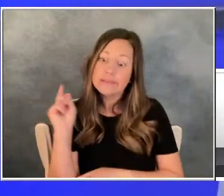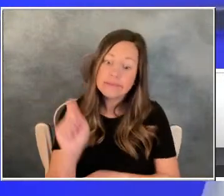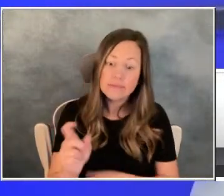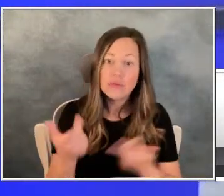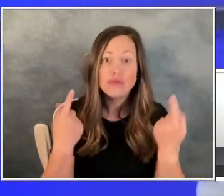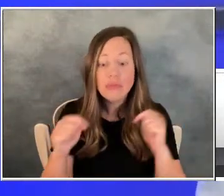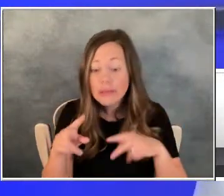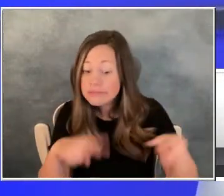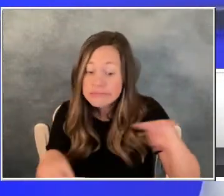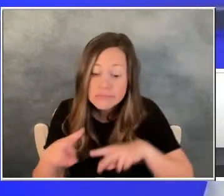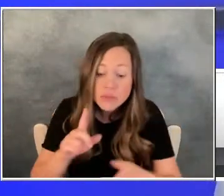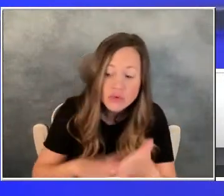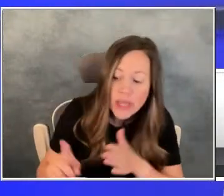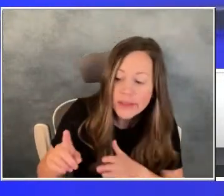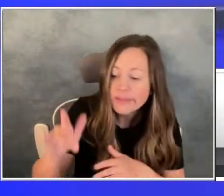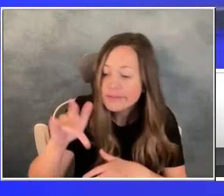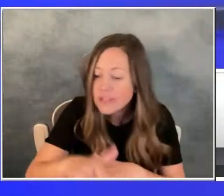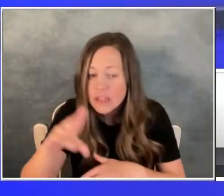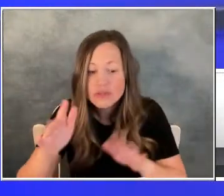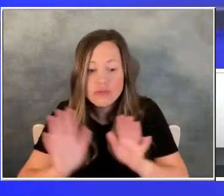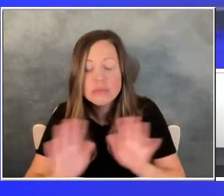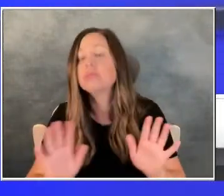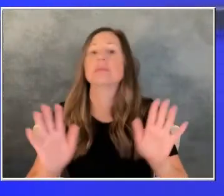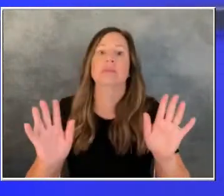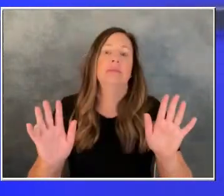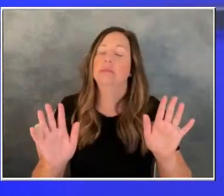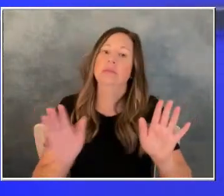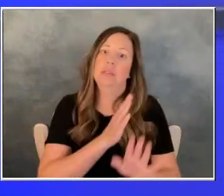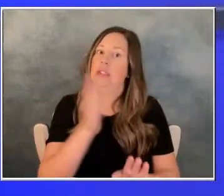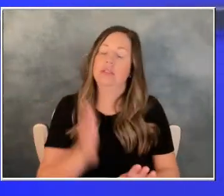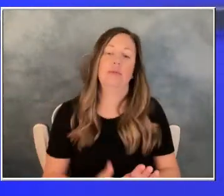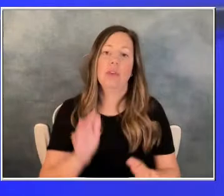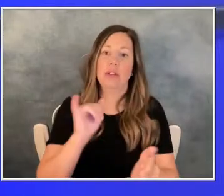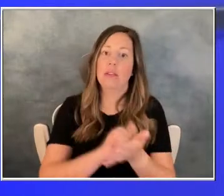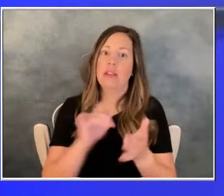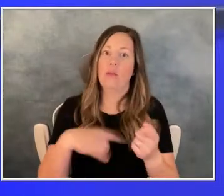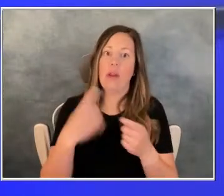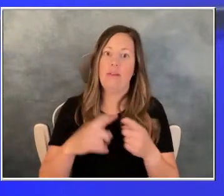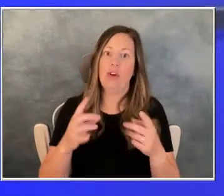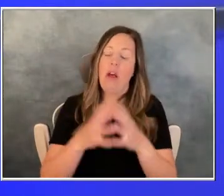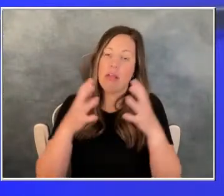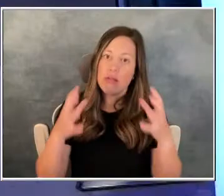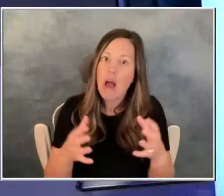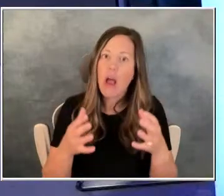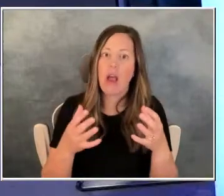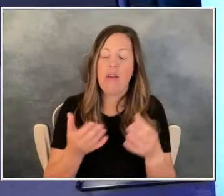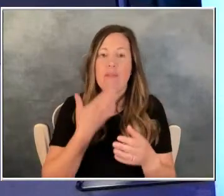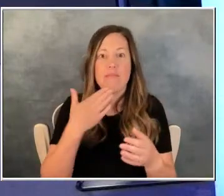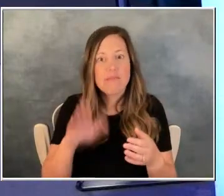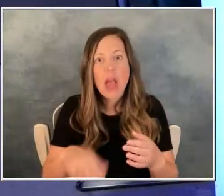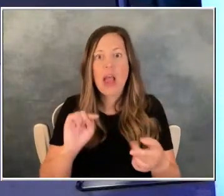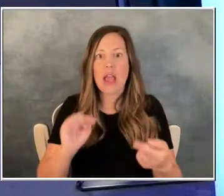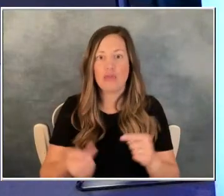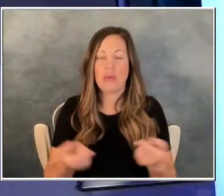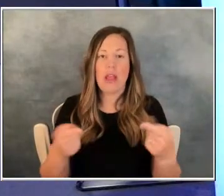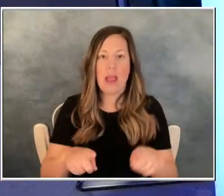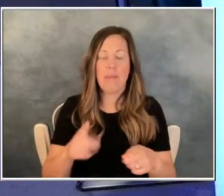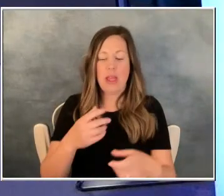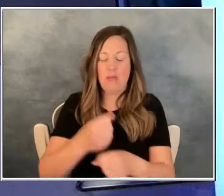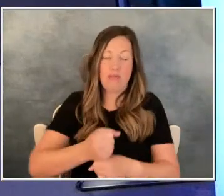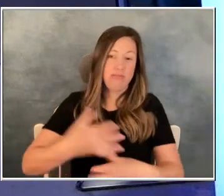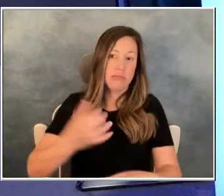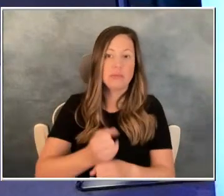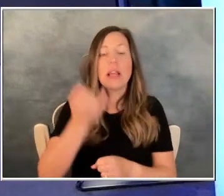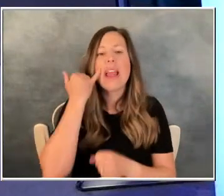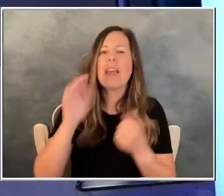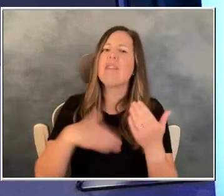it, leaning over it, because that's when a lot of mortar-related injuries do happen. And what do you do if you're setting them all up in the same spot and one doesn't go off? You